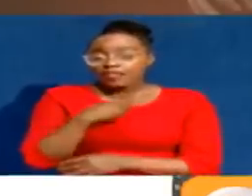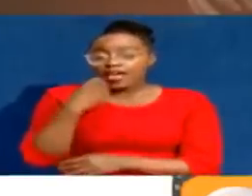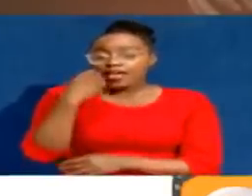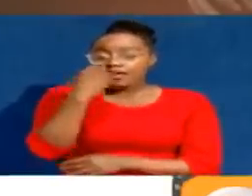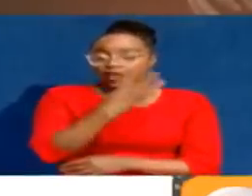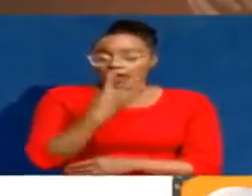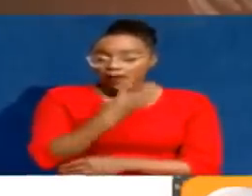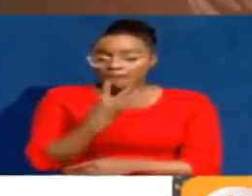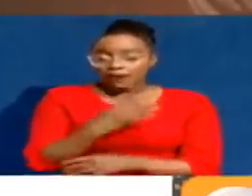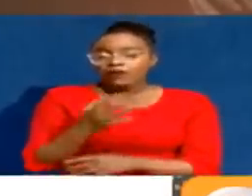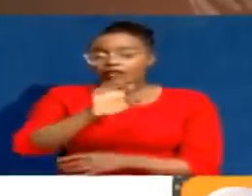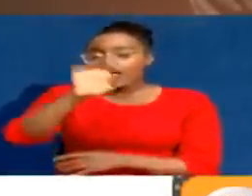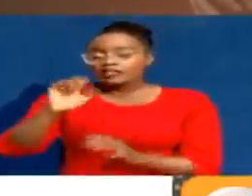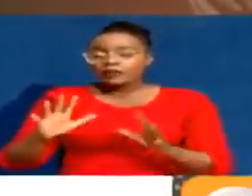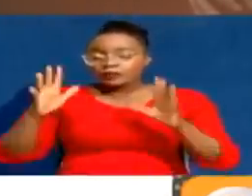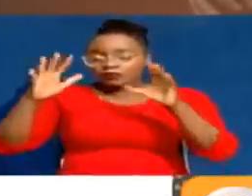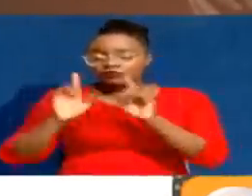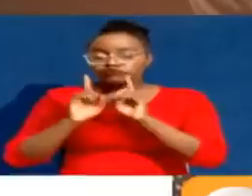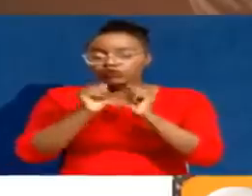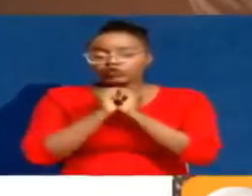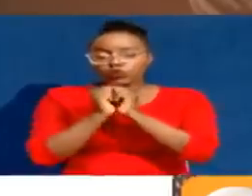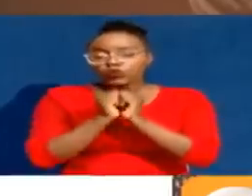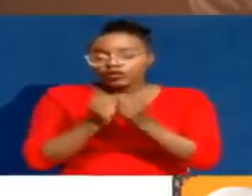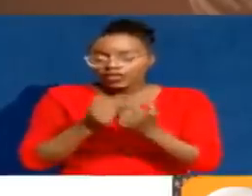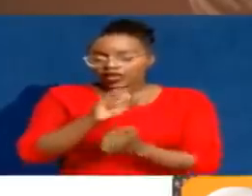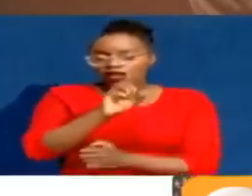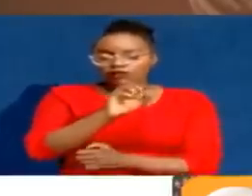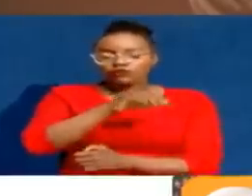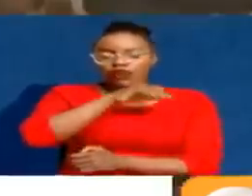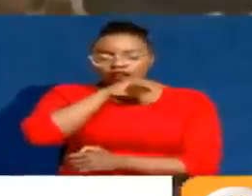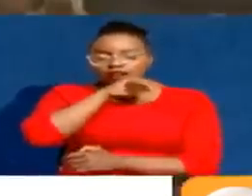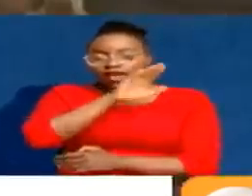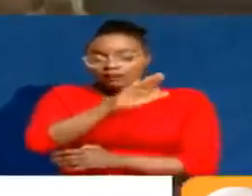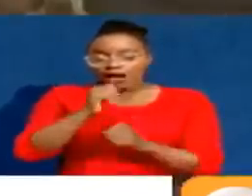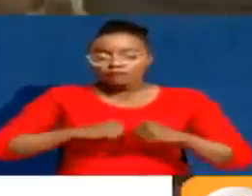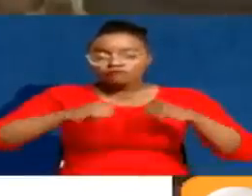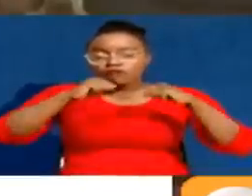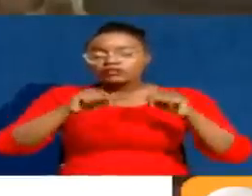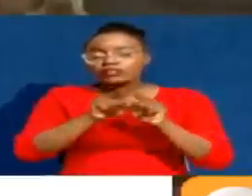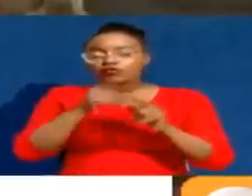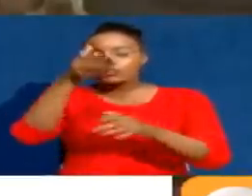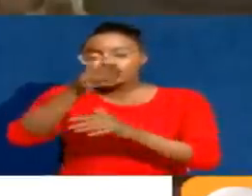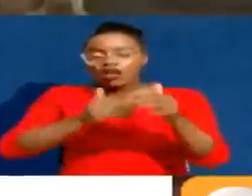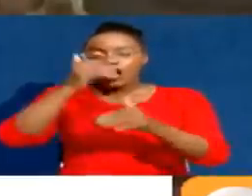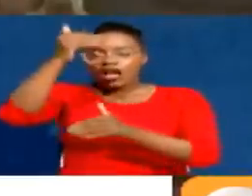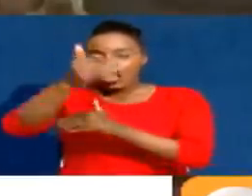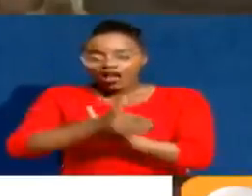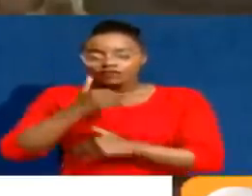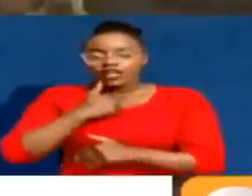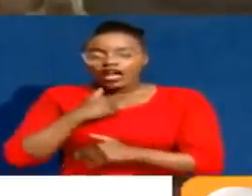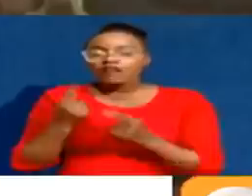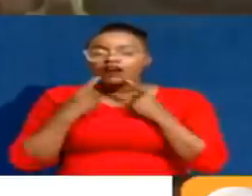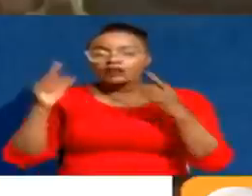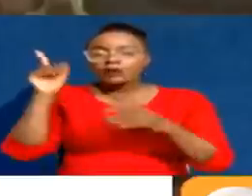2012, during the Easter break in the company of the then Prime Minister and his boss Raila Odinga, he hit the headlines after bluntly